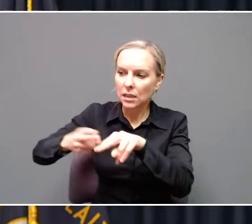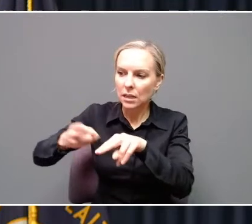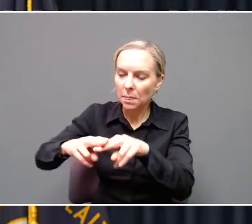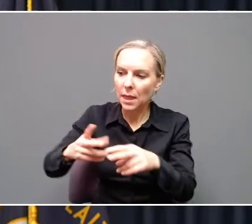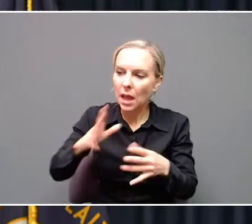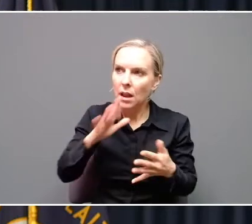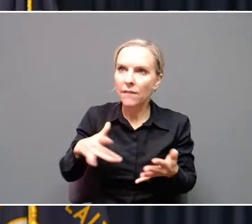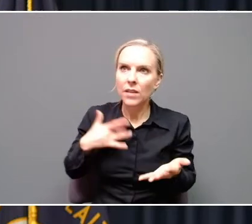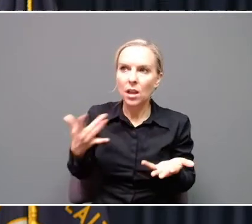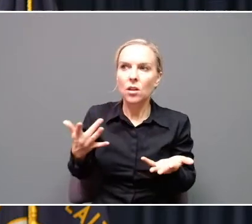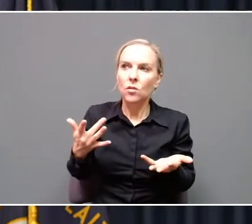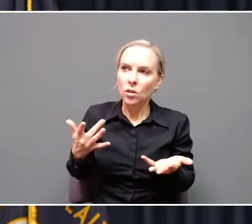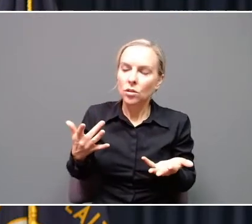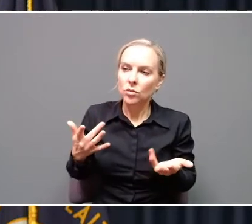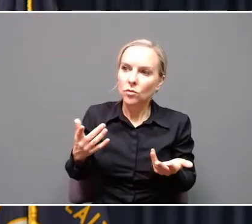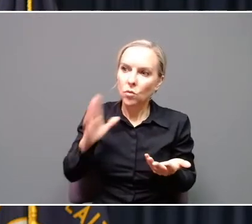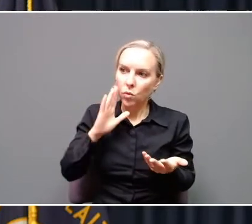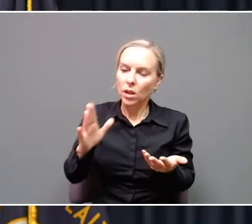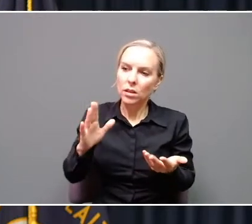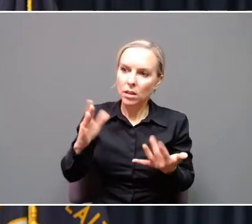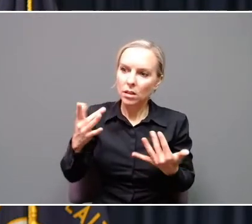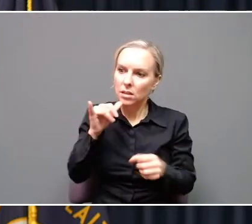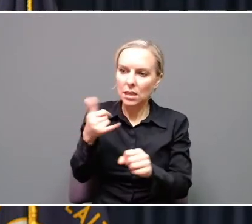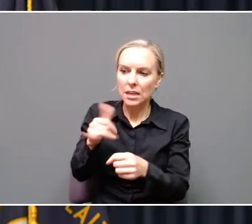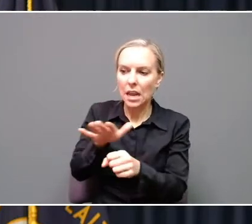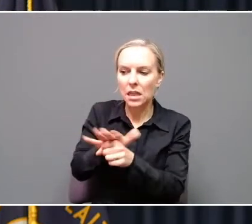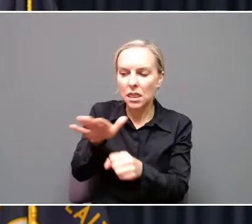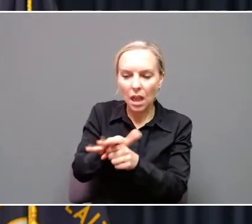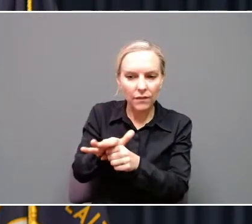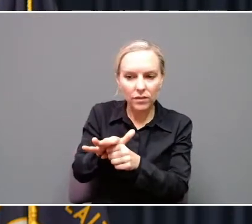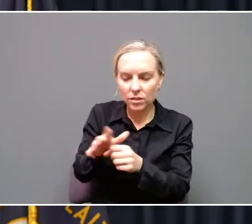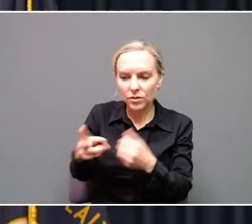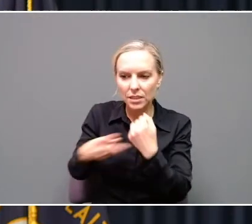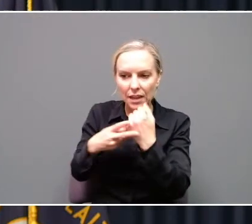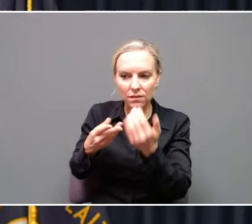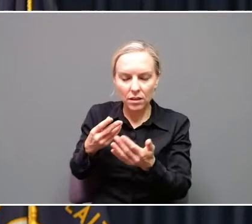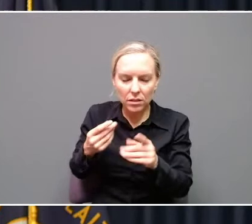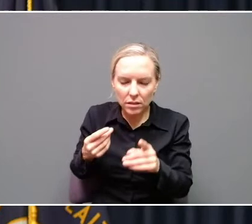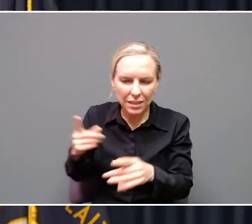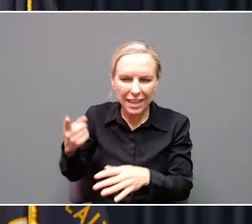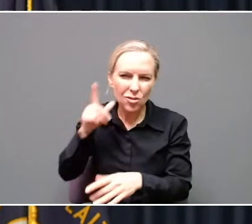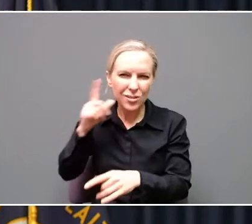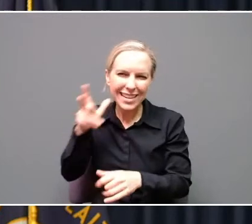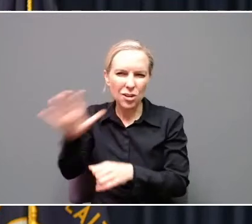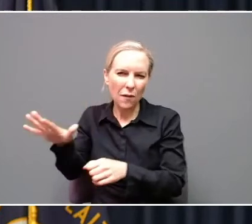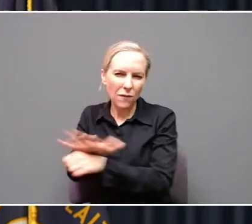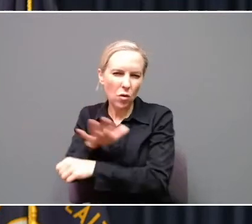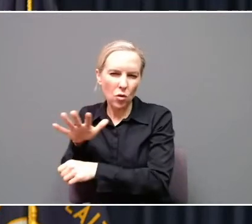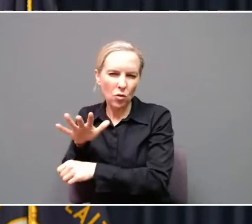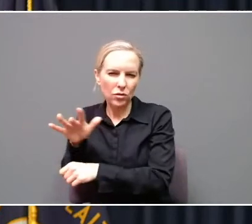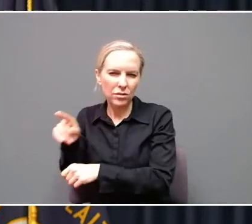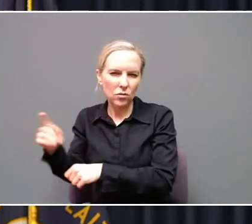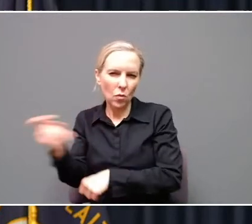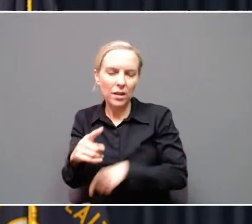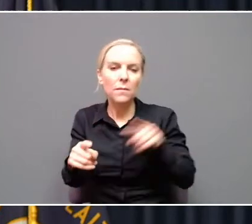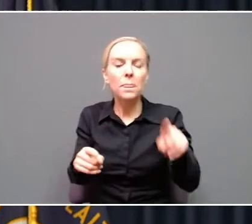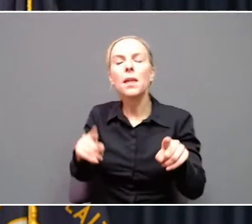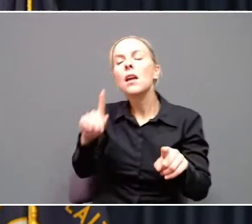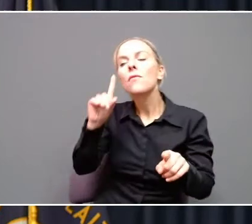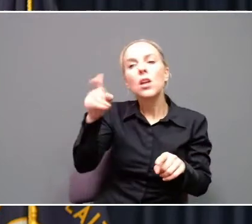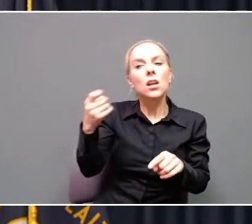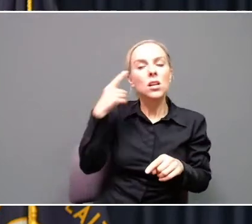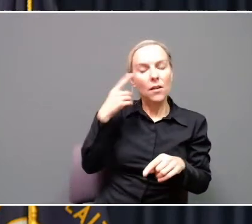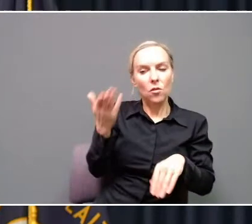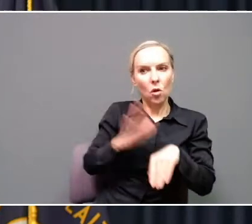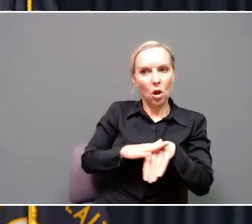they normally would. Yeah. Anything else that can be possibly done? Well, governors were on a call with Ben Bernanke the other day, who's the